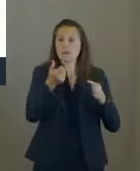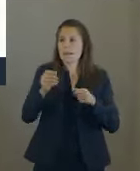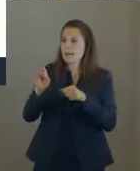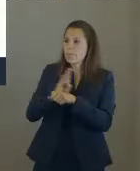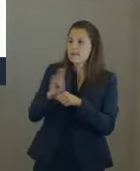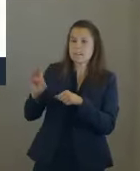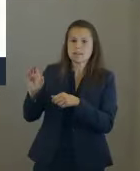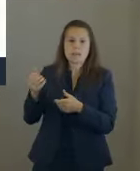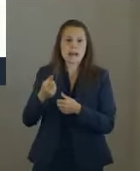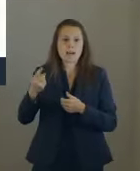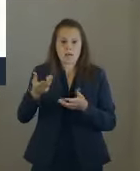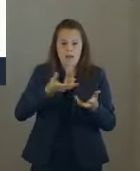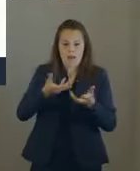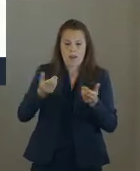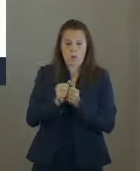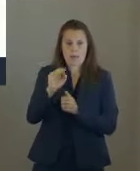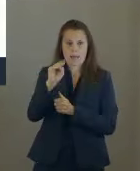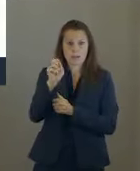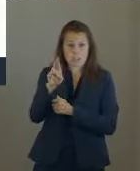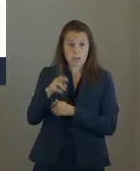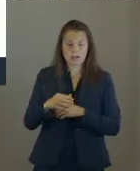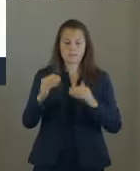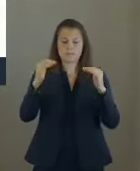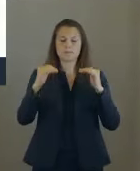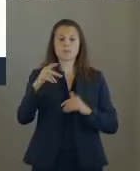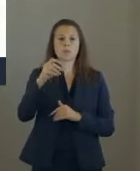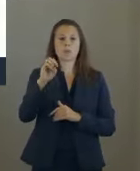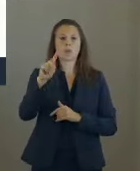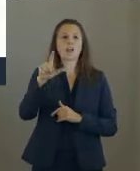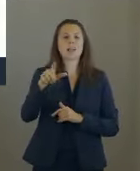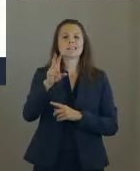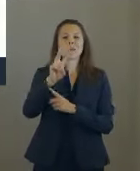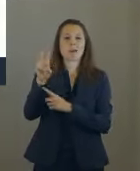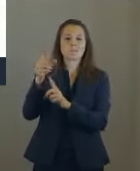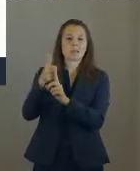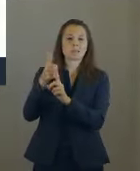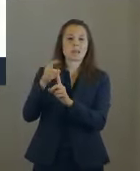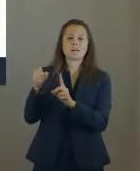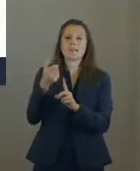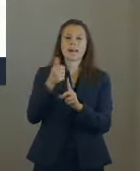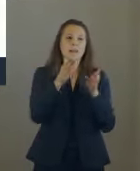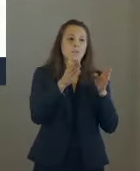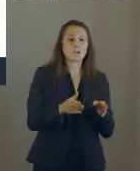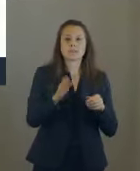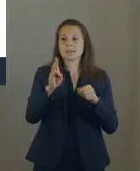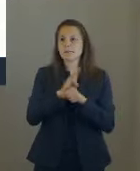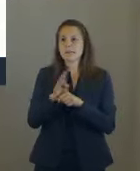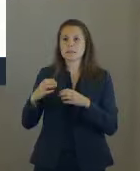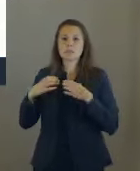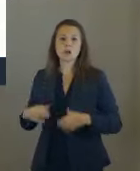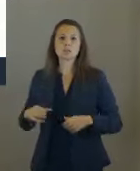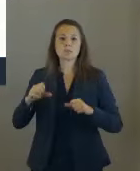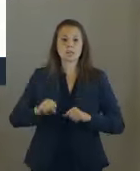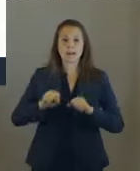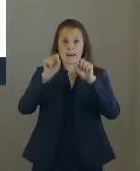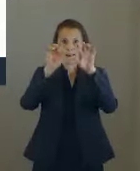department. The portal is going to be a web-based platform that entities, individuals, customers can interact with